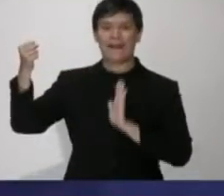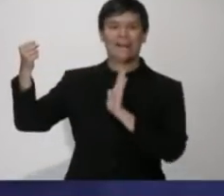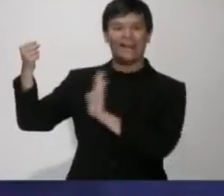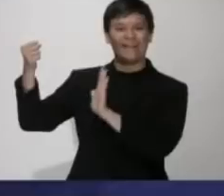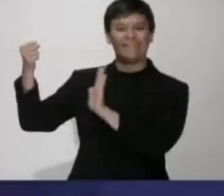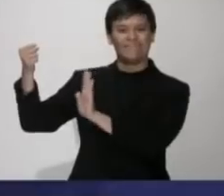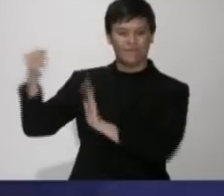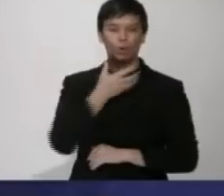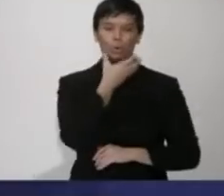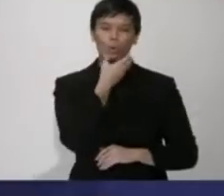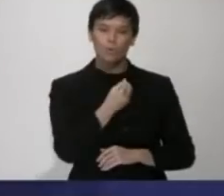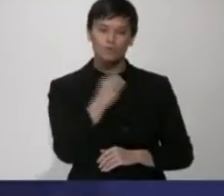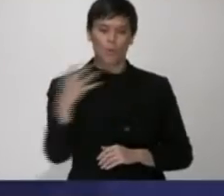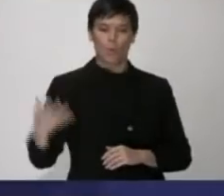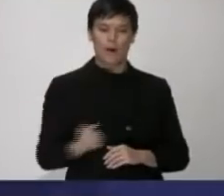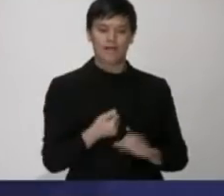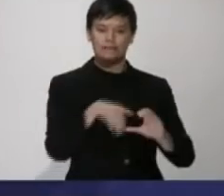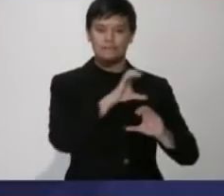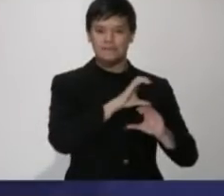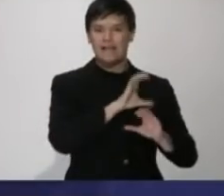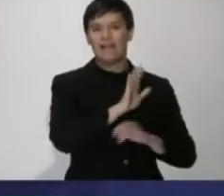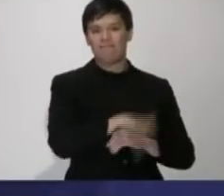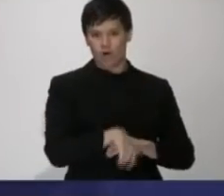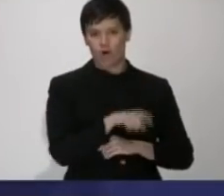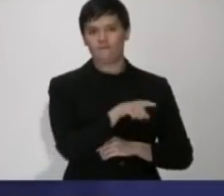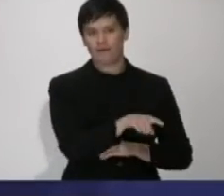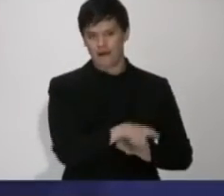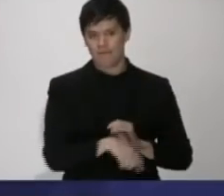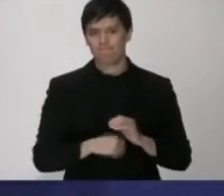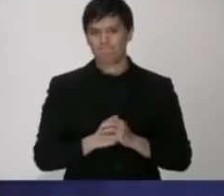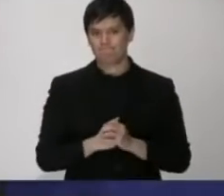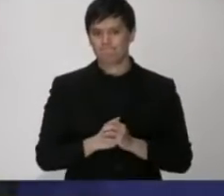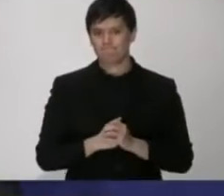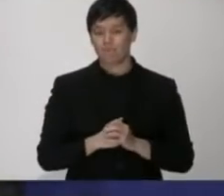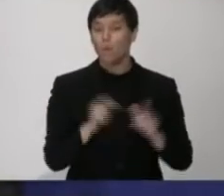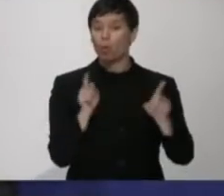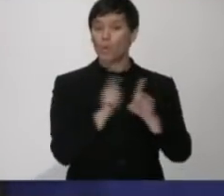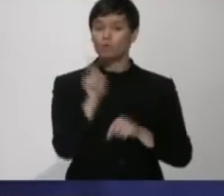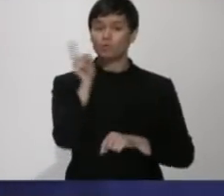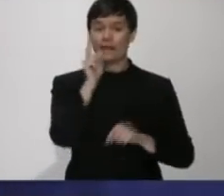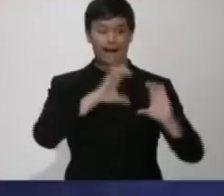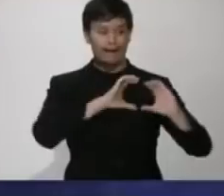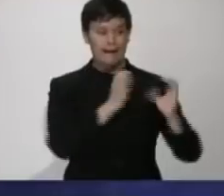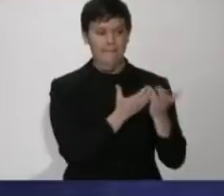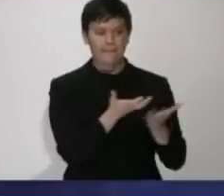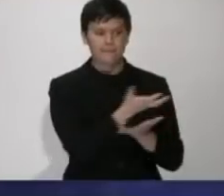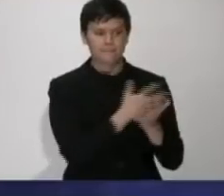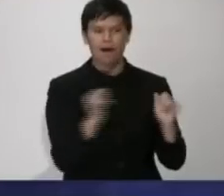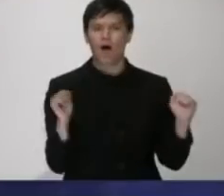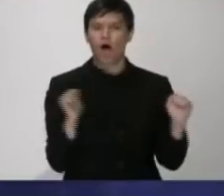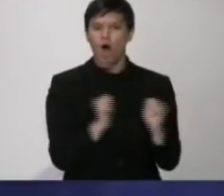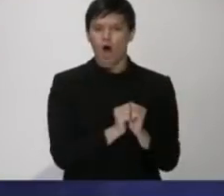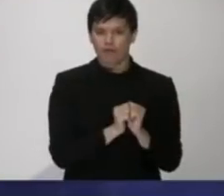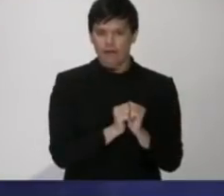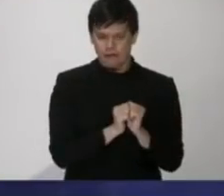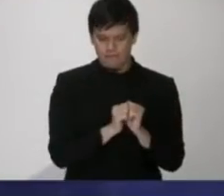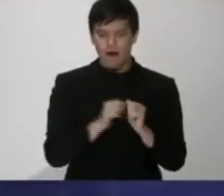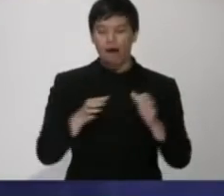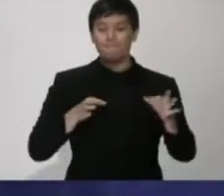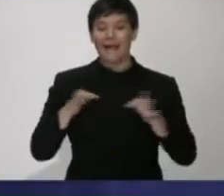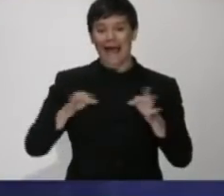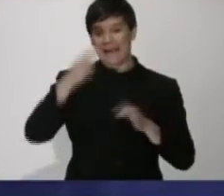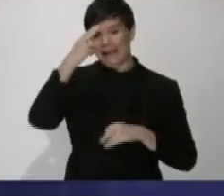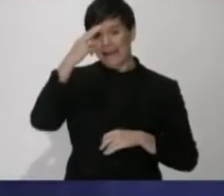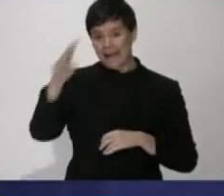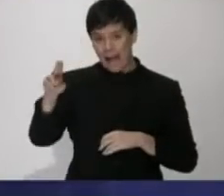Fund, but it is there if necessary. Cabinet today also agreed to change the leave support scheme. This